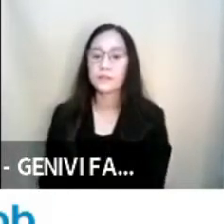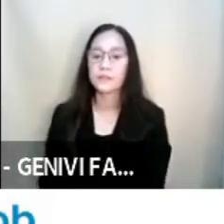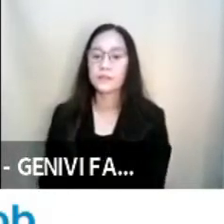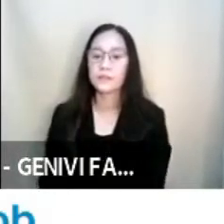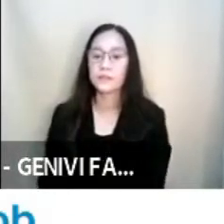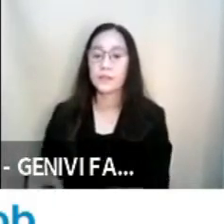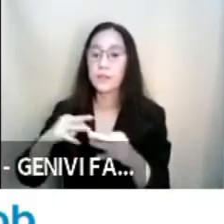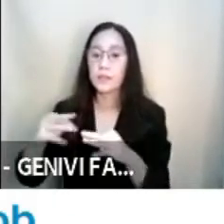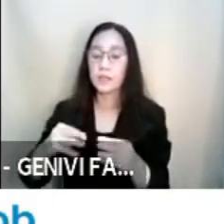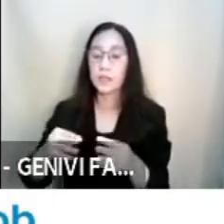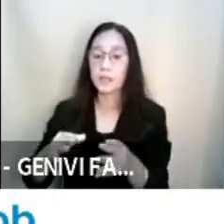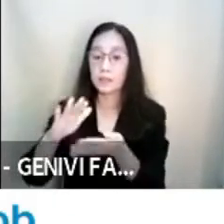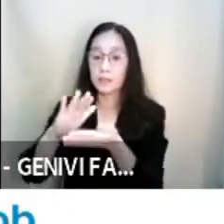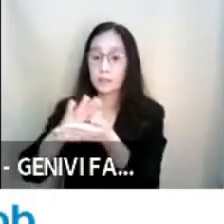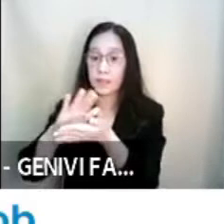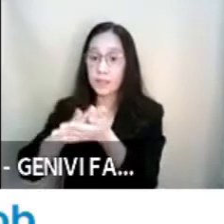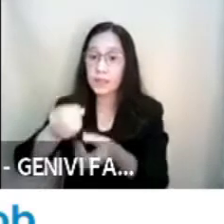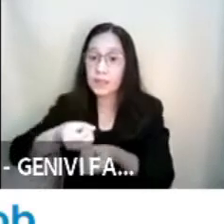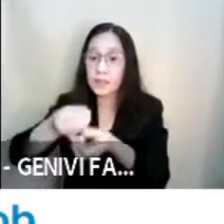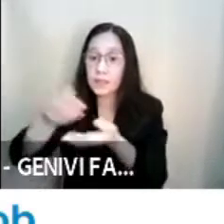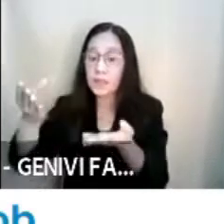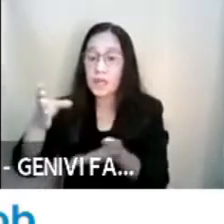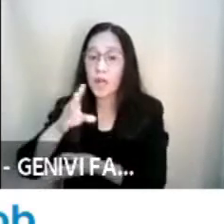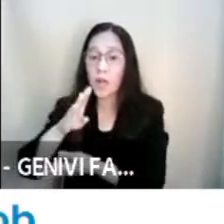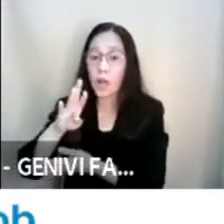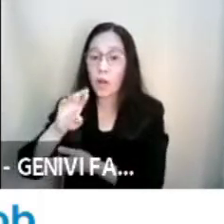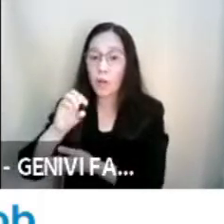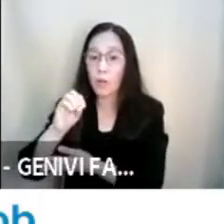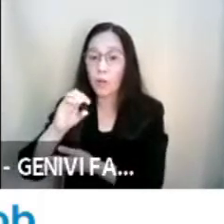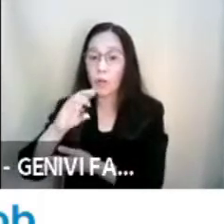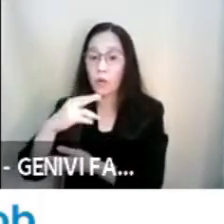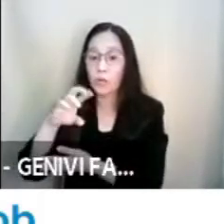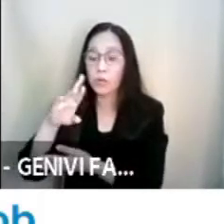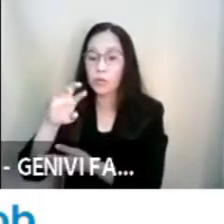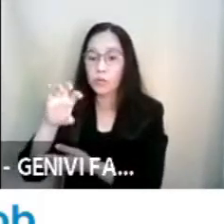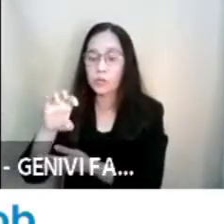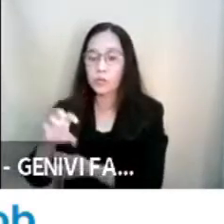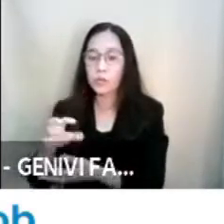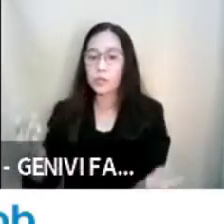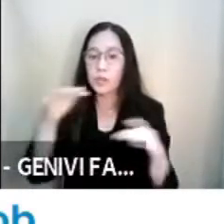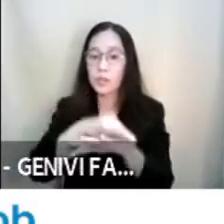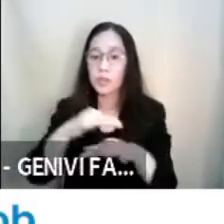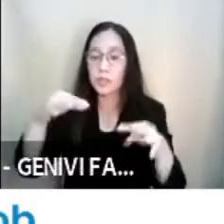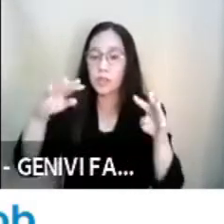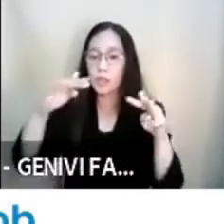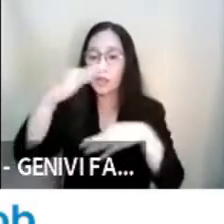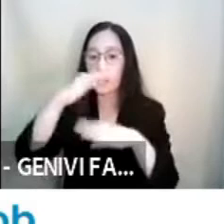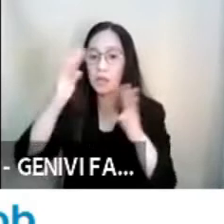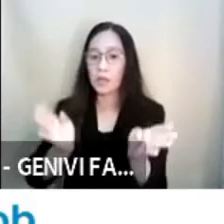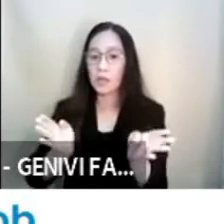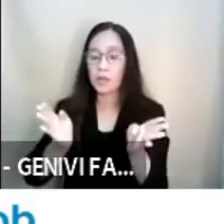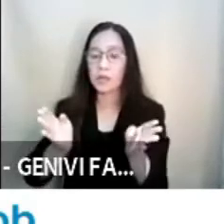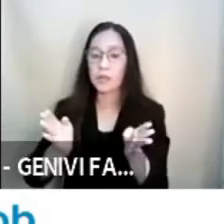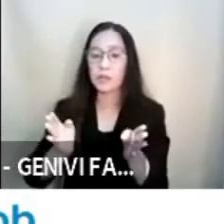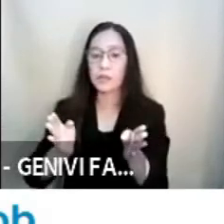handing out leaflets or brochures, or sila yung nag-assemble ng mga boxes, pizza boxes, no, for